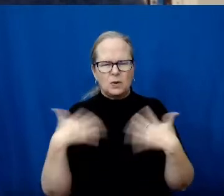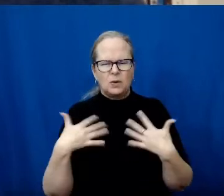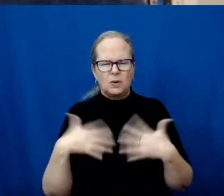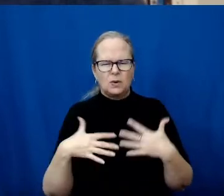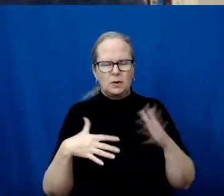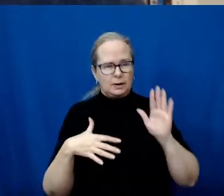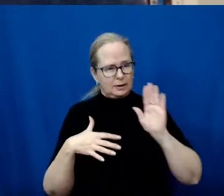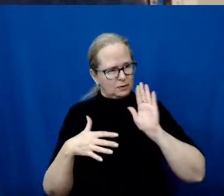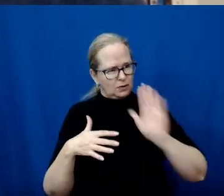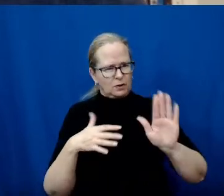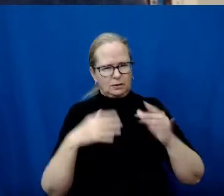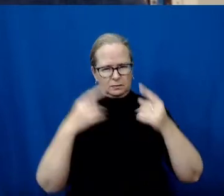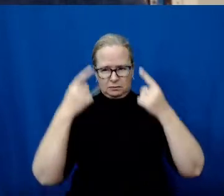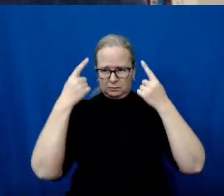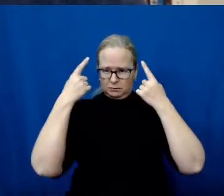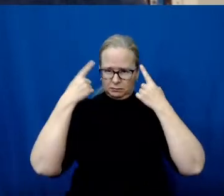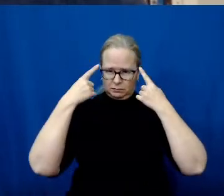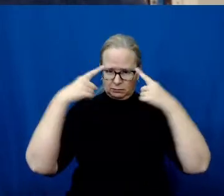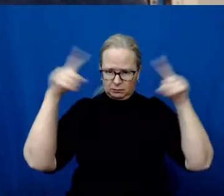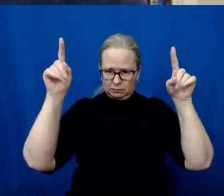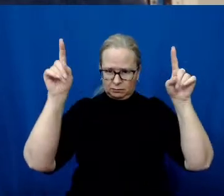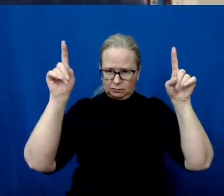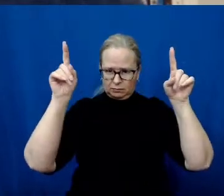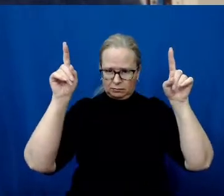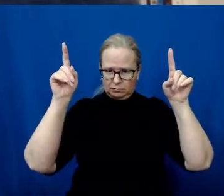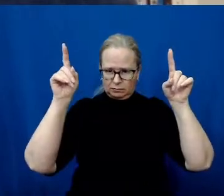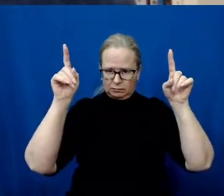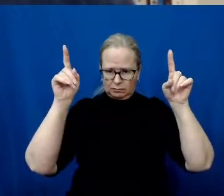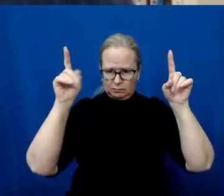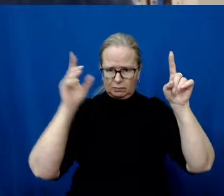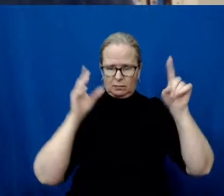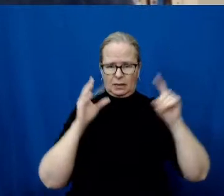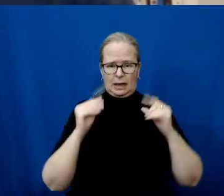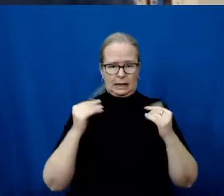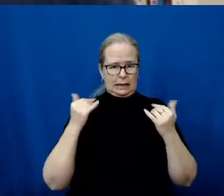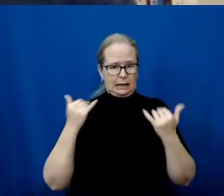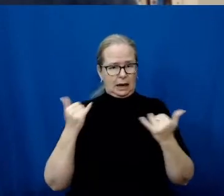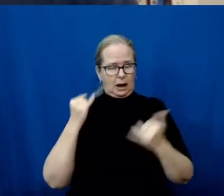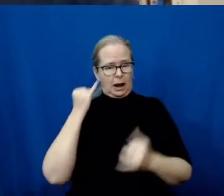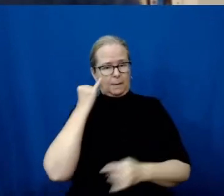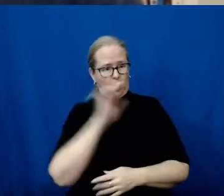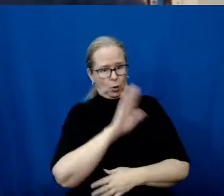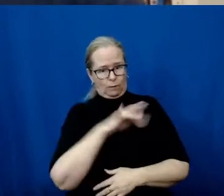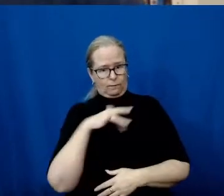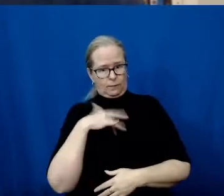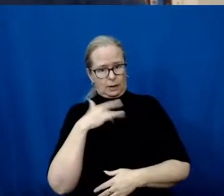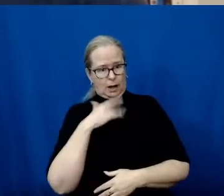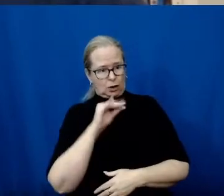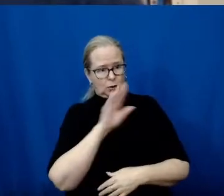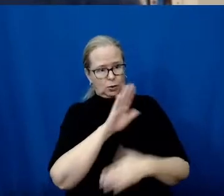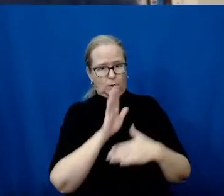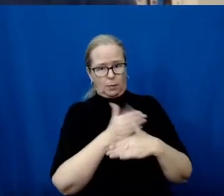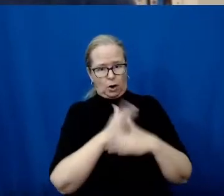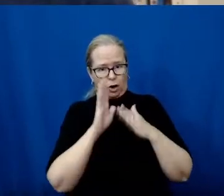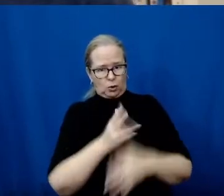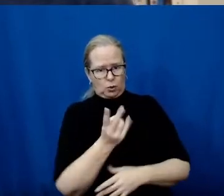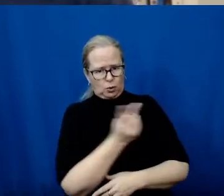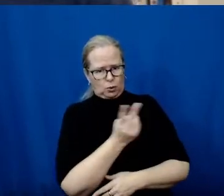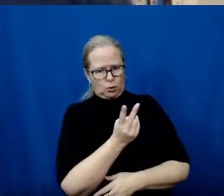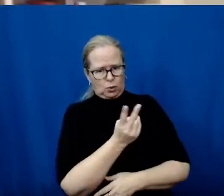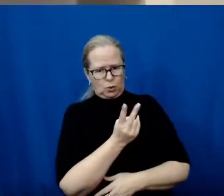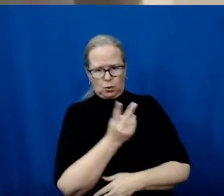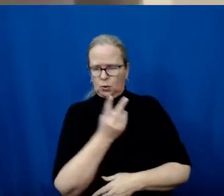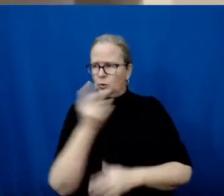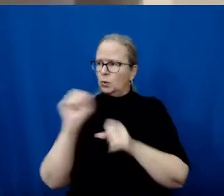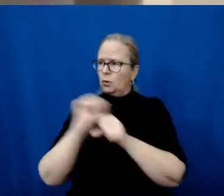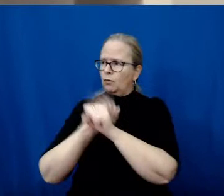that you and your significant other went through when COVID came home from work. Sure. Thanks for having me